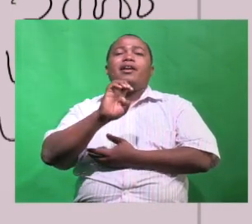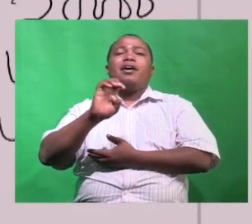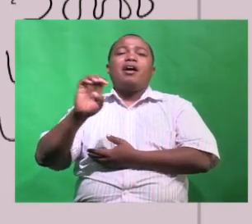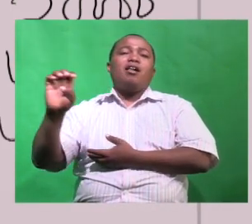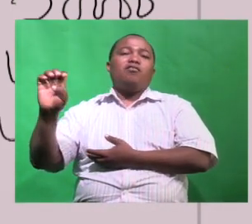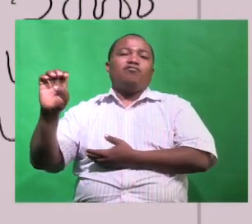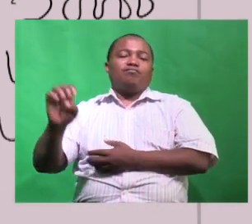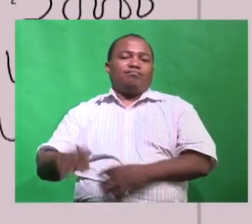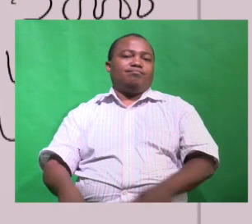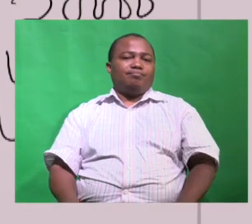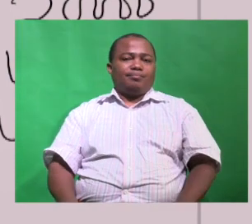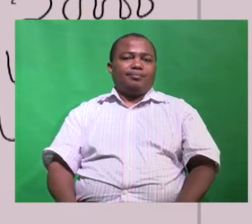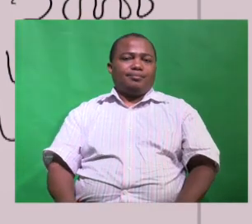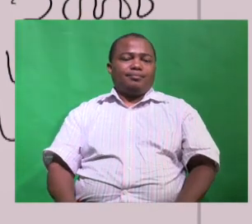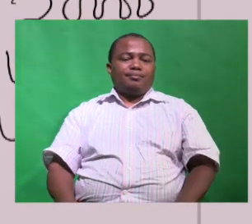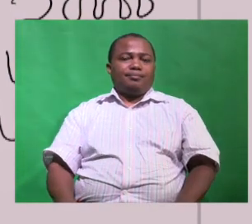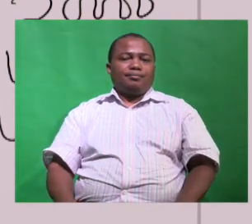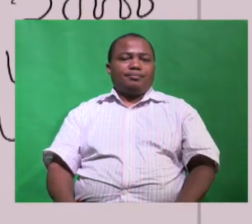40,000.